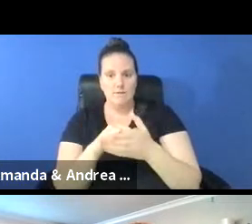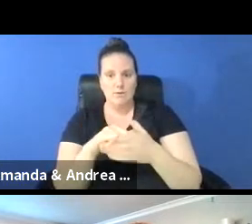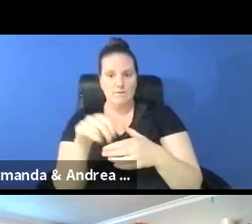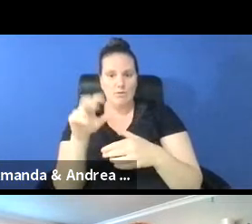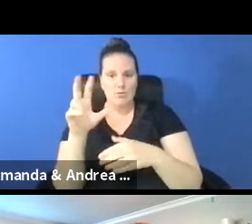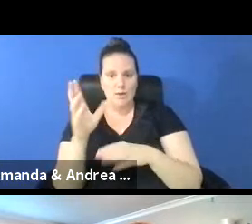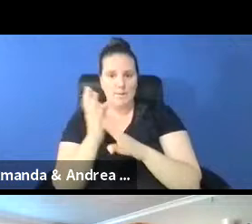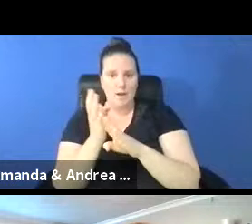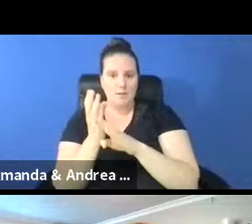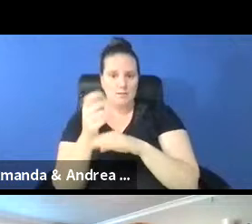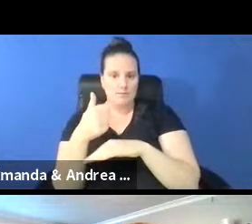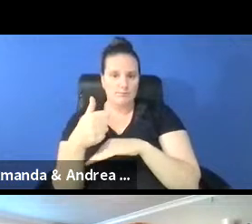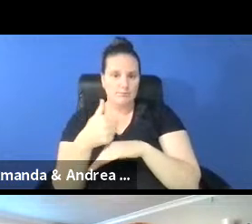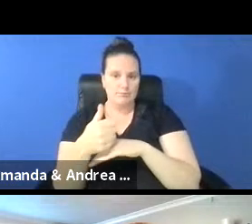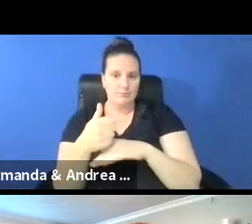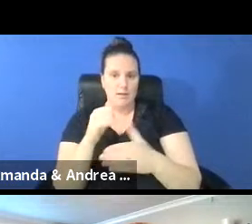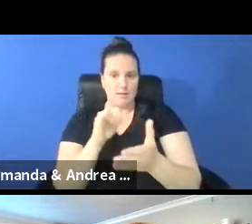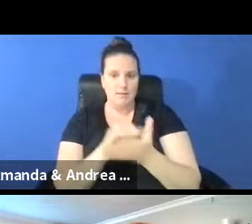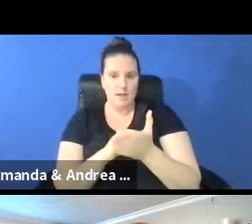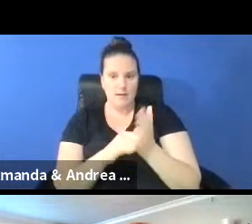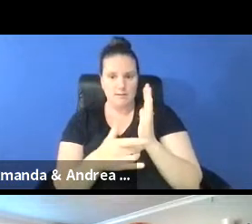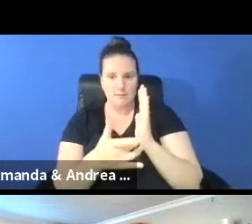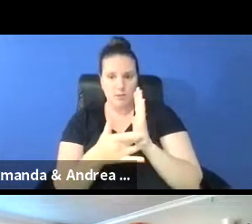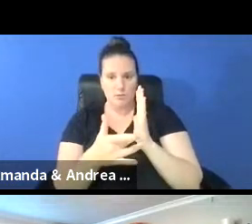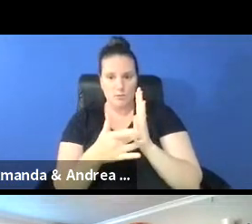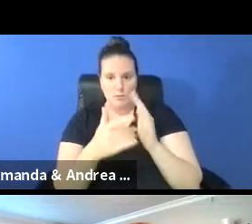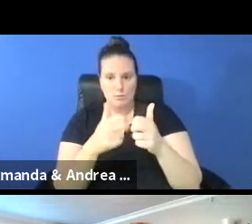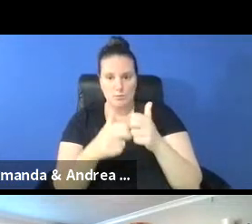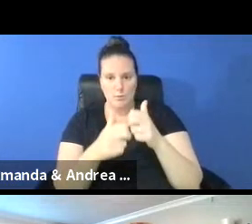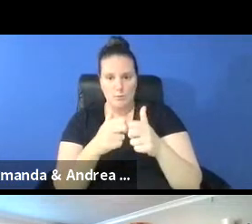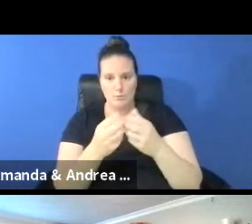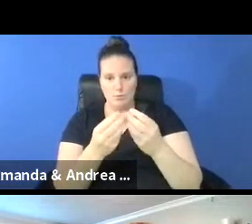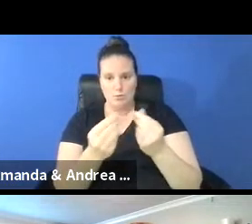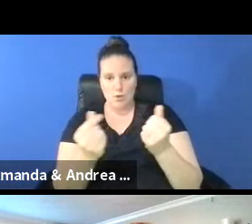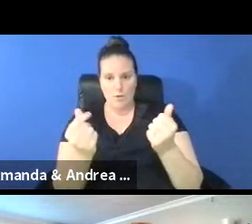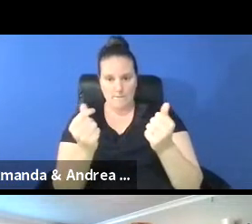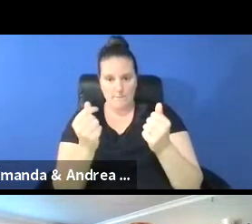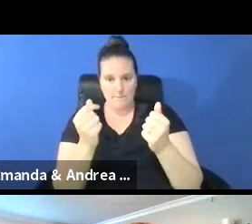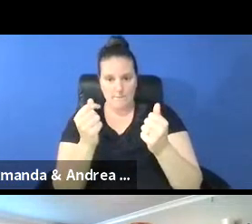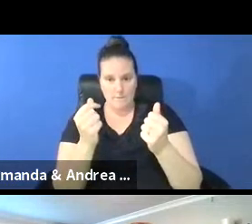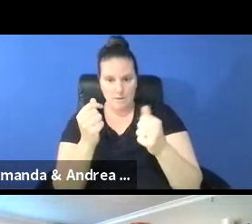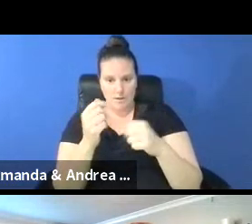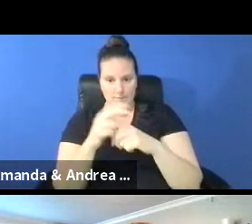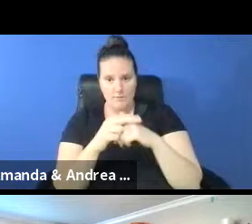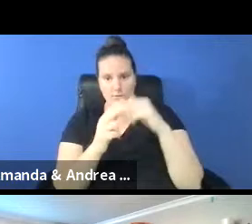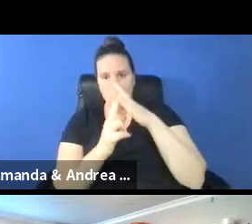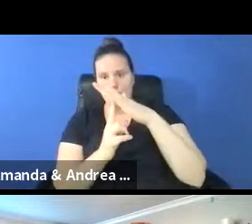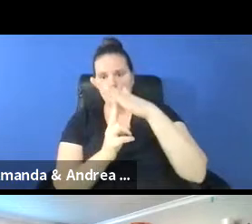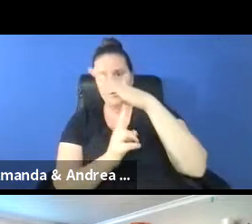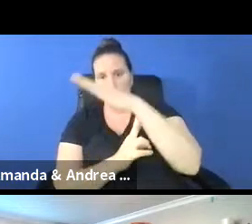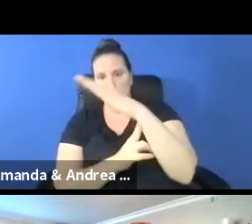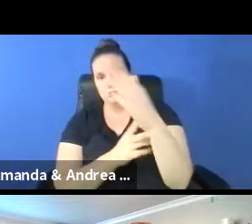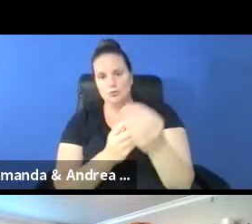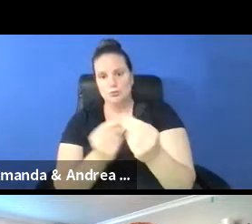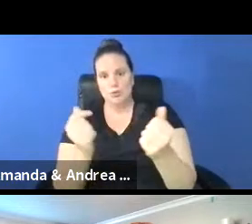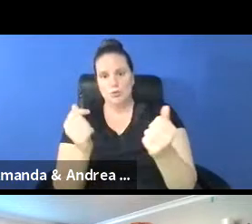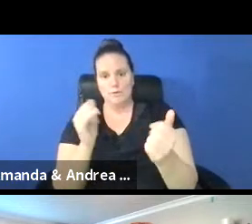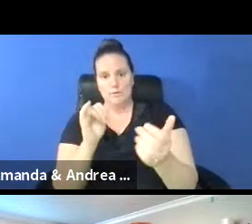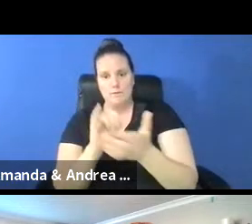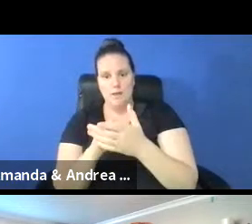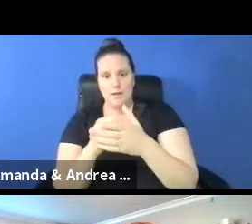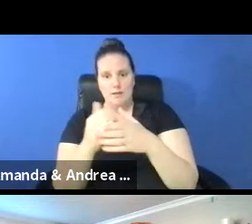buses. Does that technical problem solving of the bridge solve that